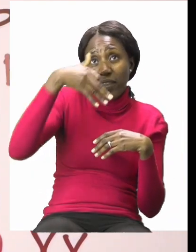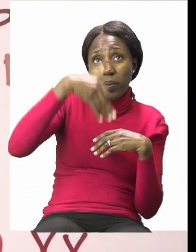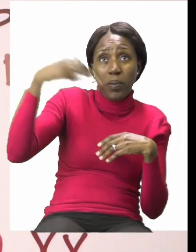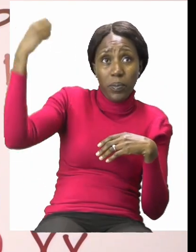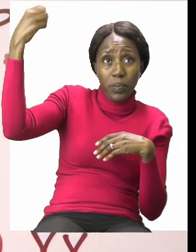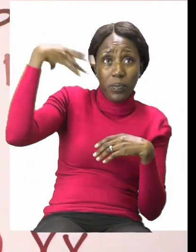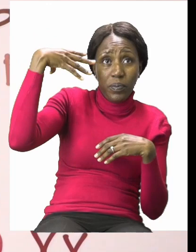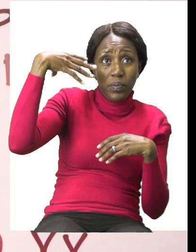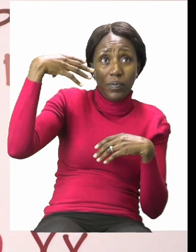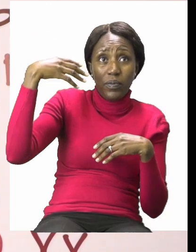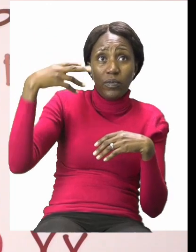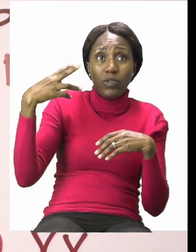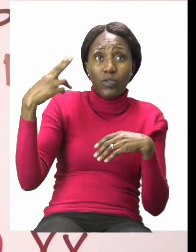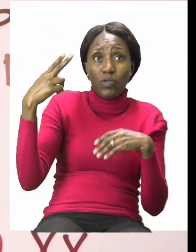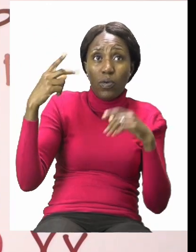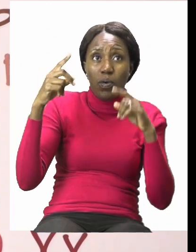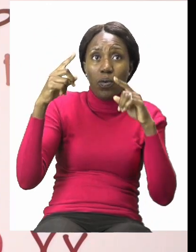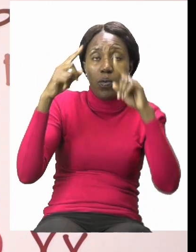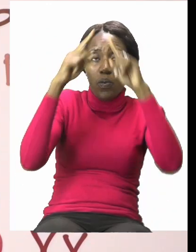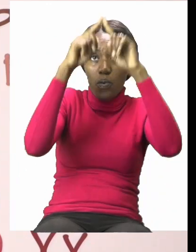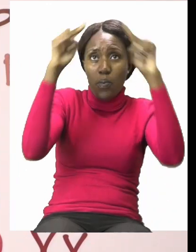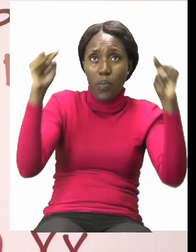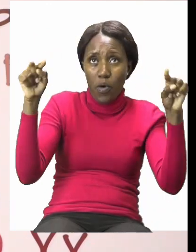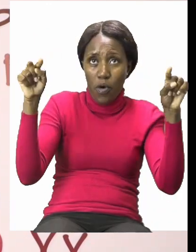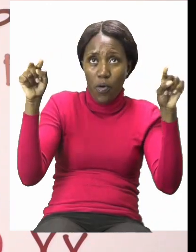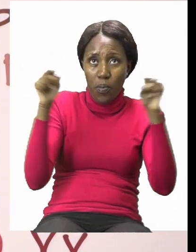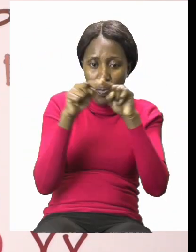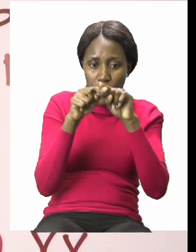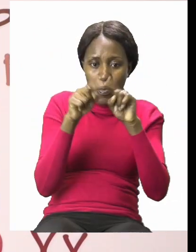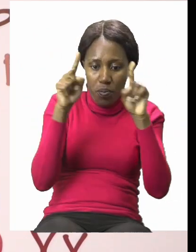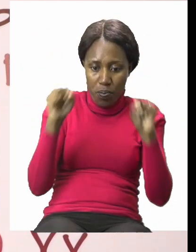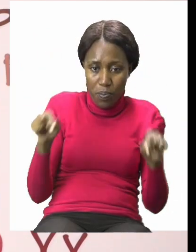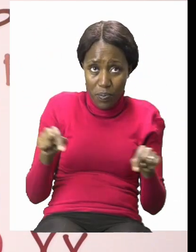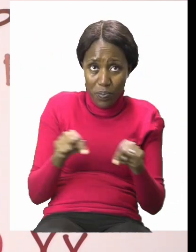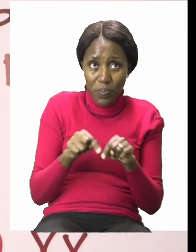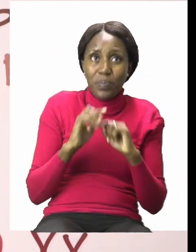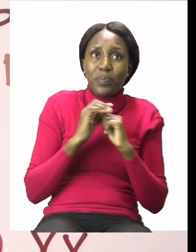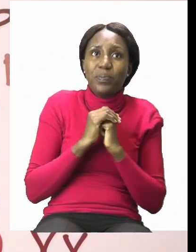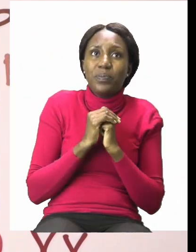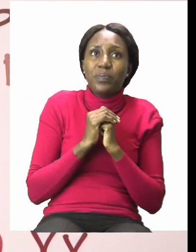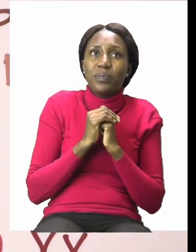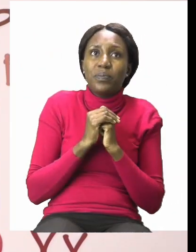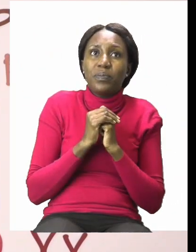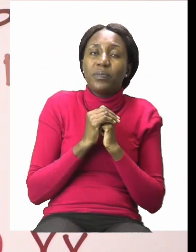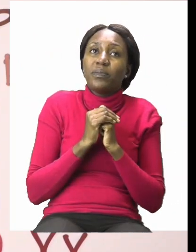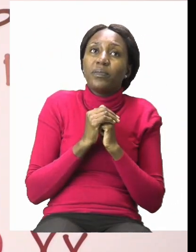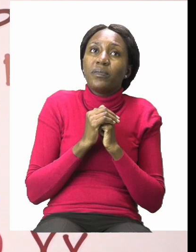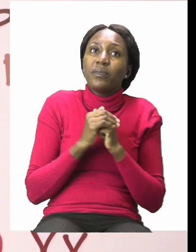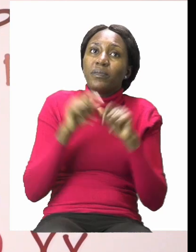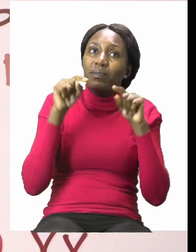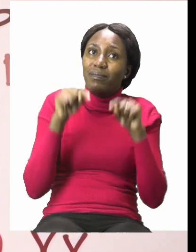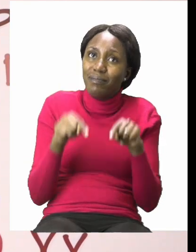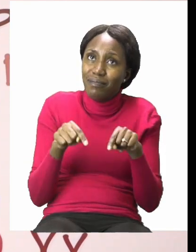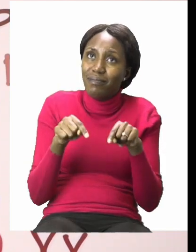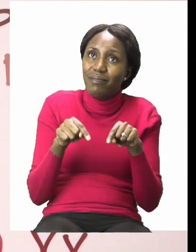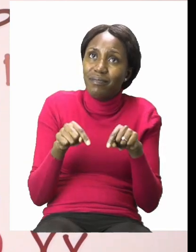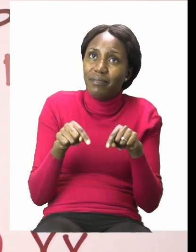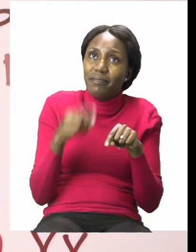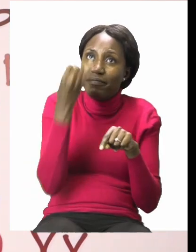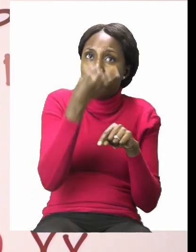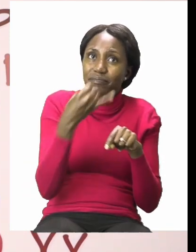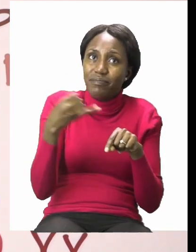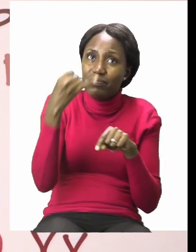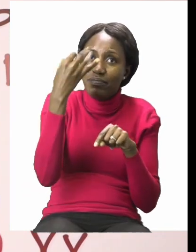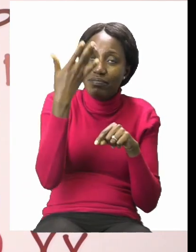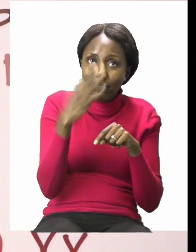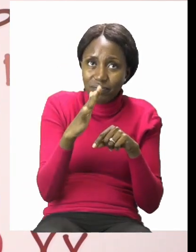already drawn my house and how I want it to come out. So after drawing, I'm going to use